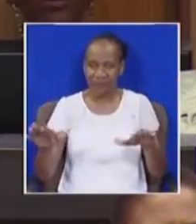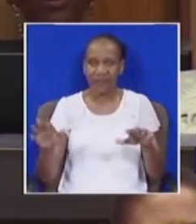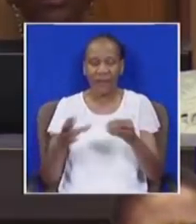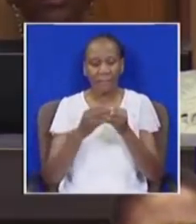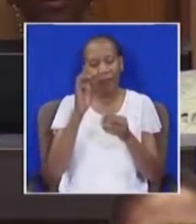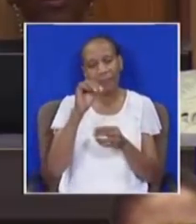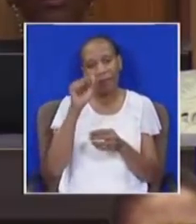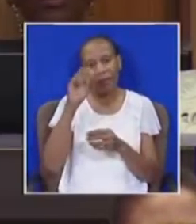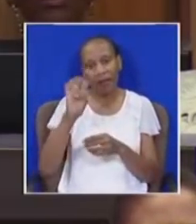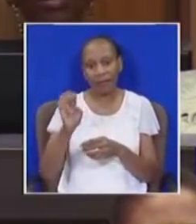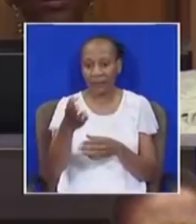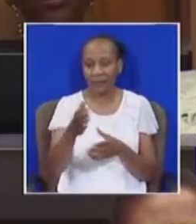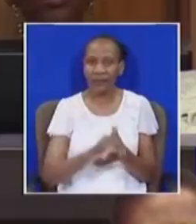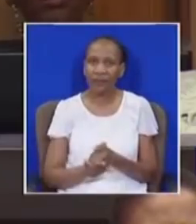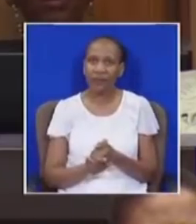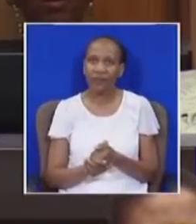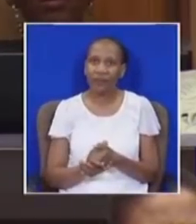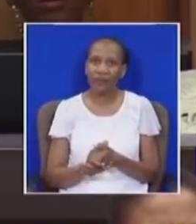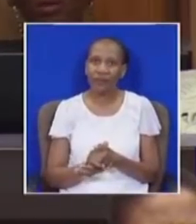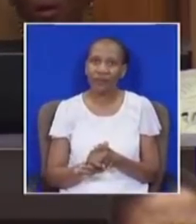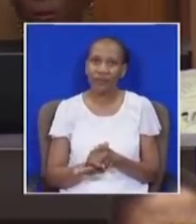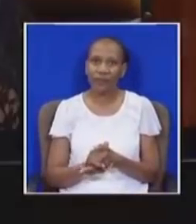Mabe. interdict. So Honorable Mabe,